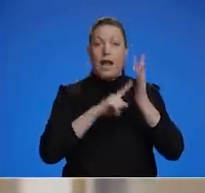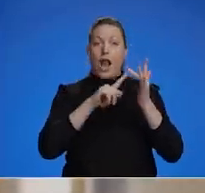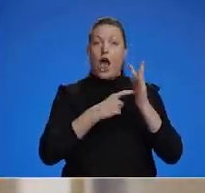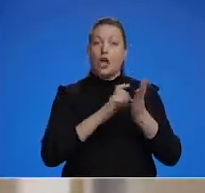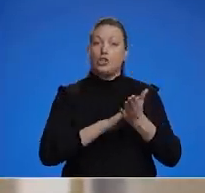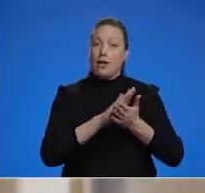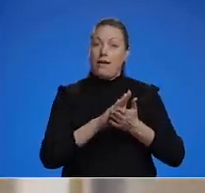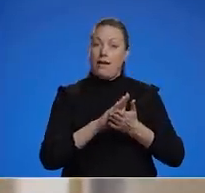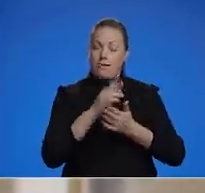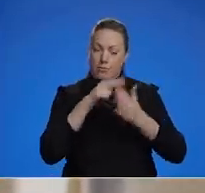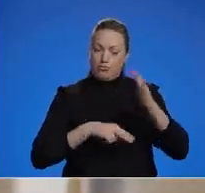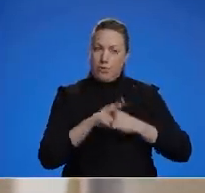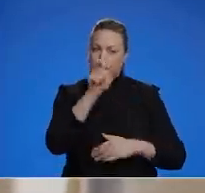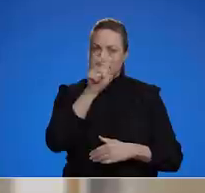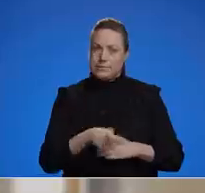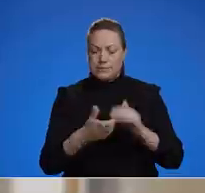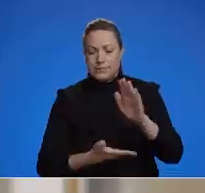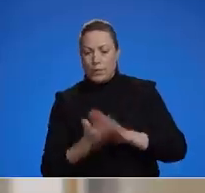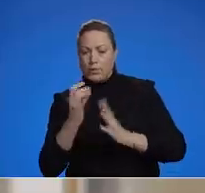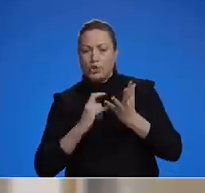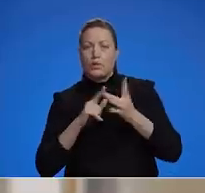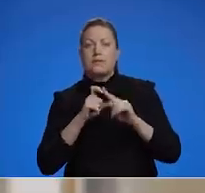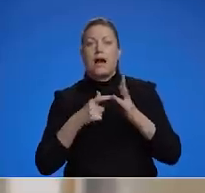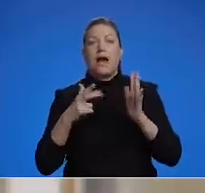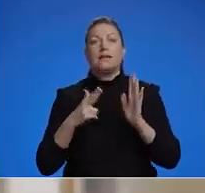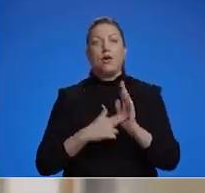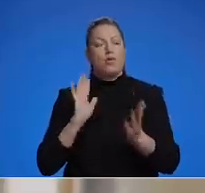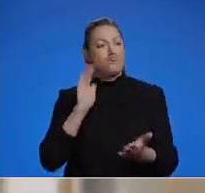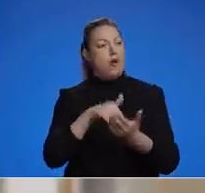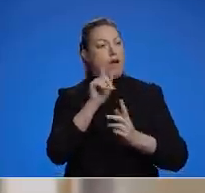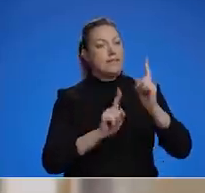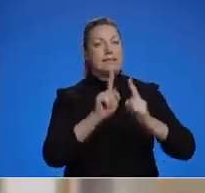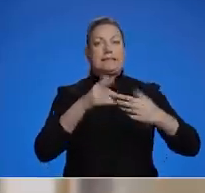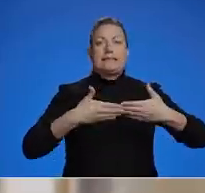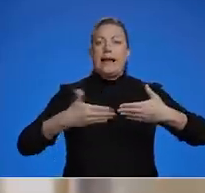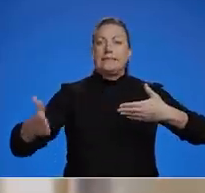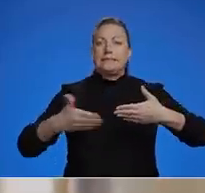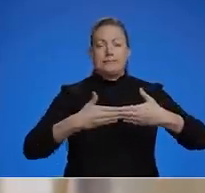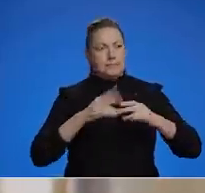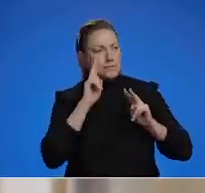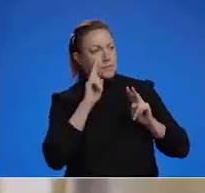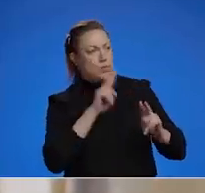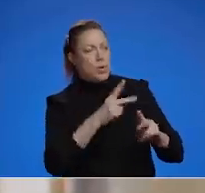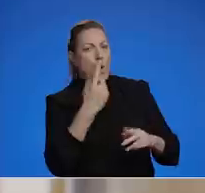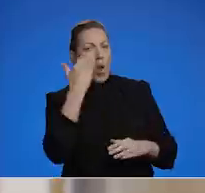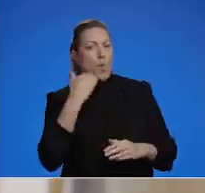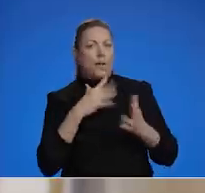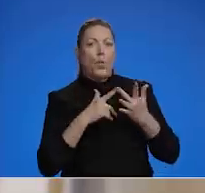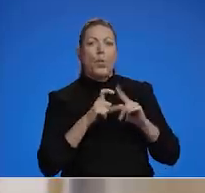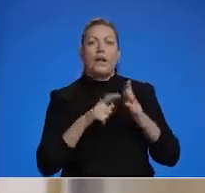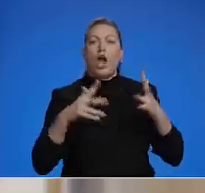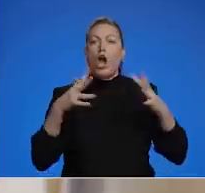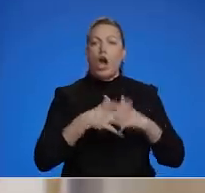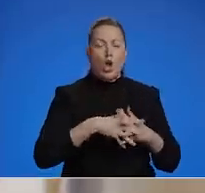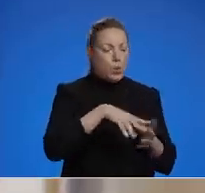Elijah the prophet went off to Sidon. And when he reached the city gate, there was a widow gathering sticks. Addressing